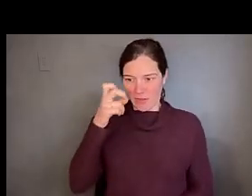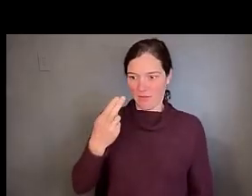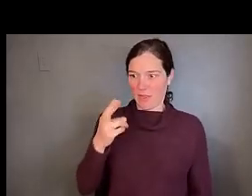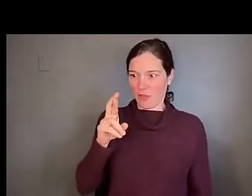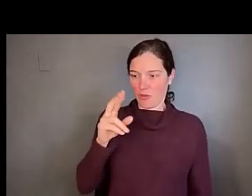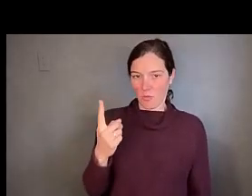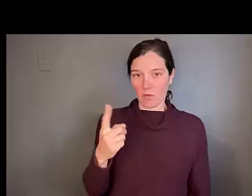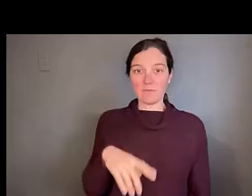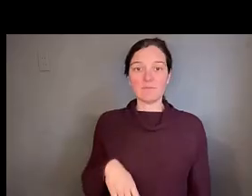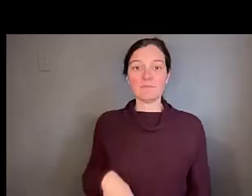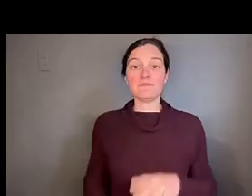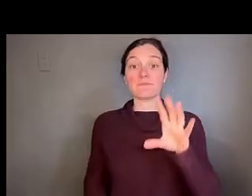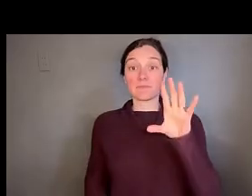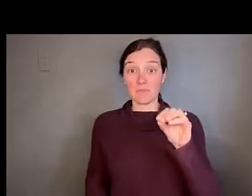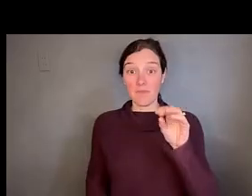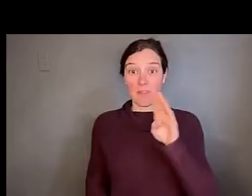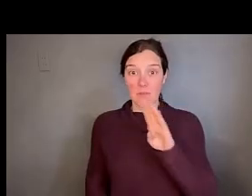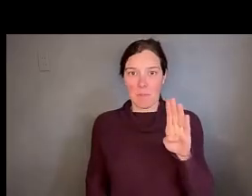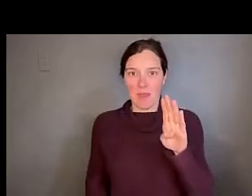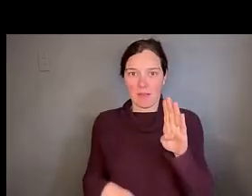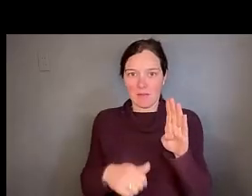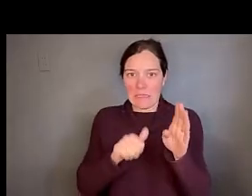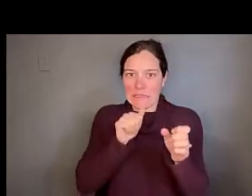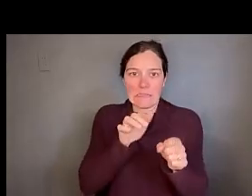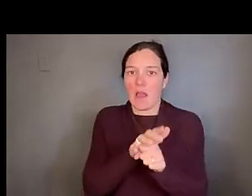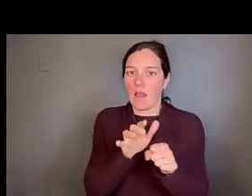The $50 billion is not enough.